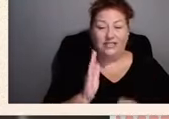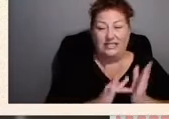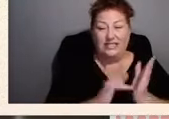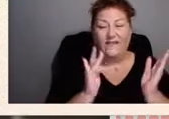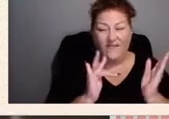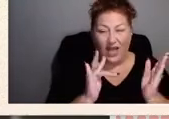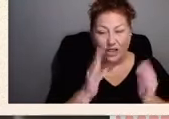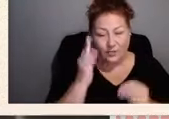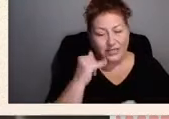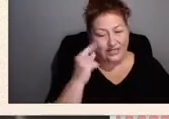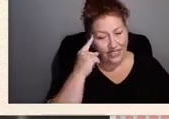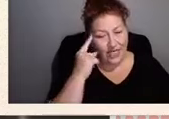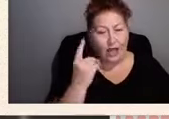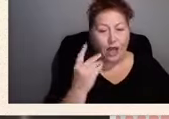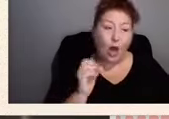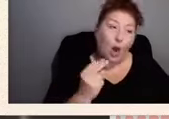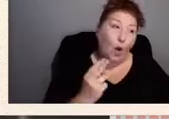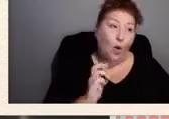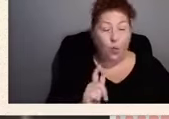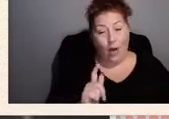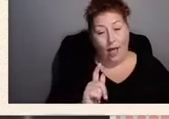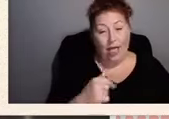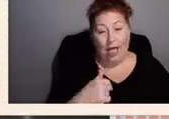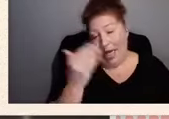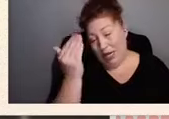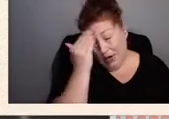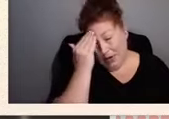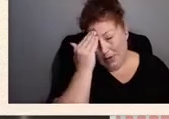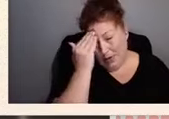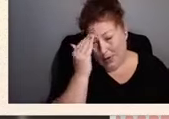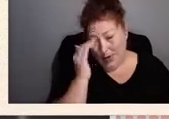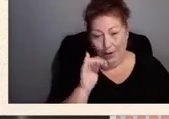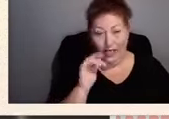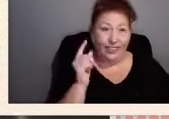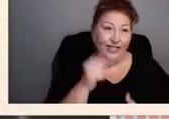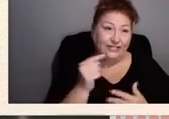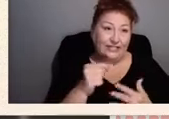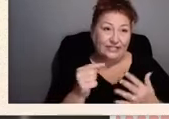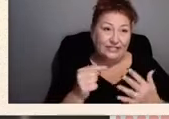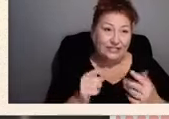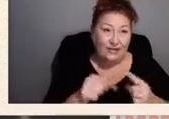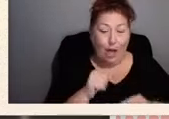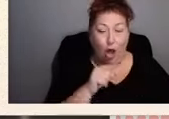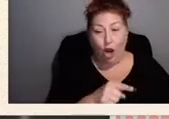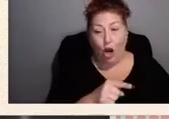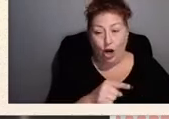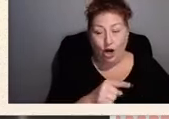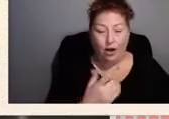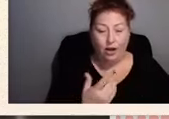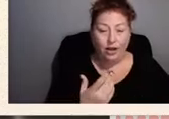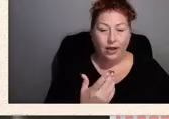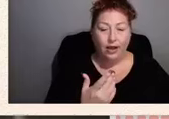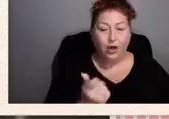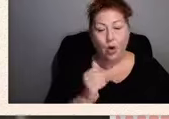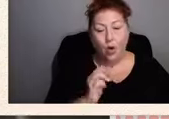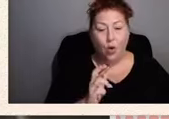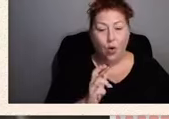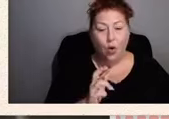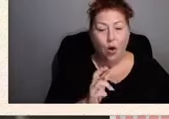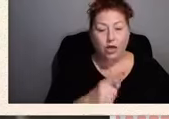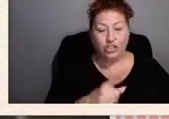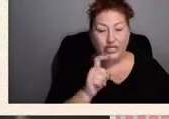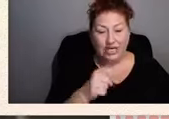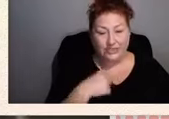they think, oh well, I know this or this about her, or she needs me for